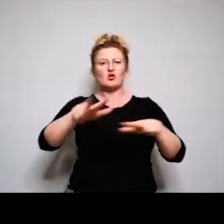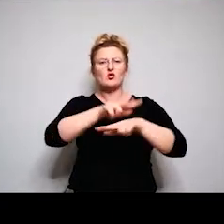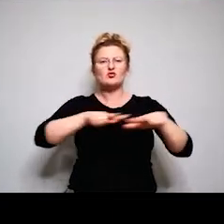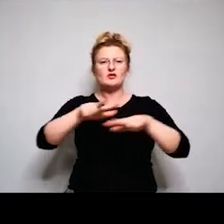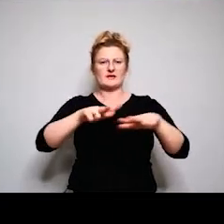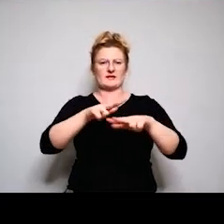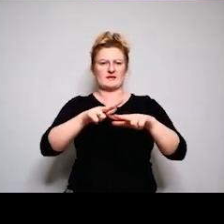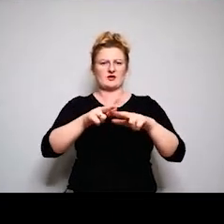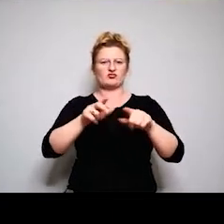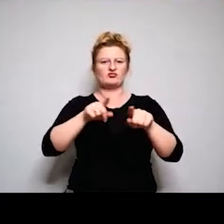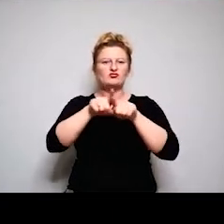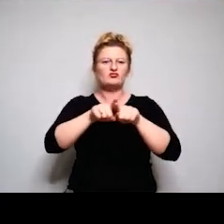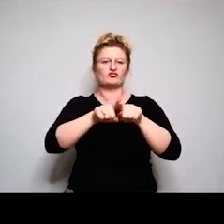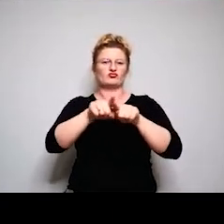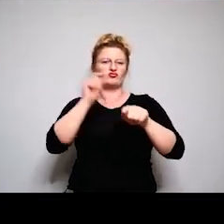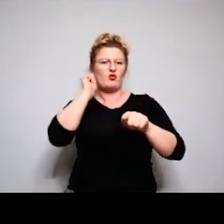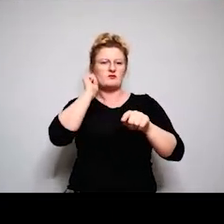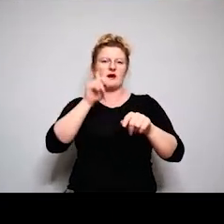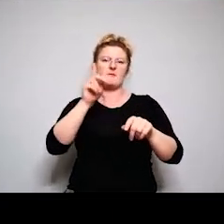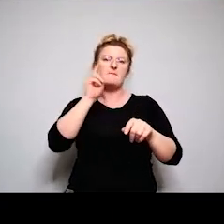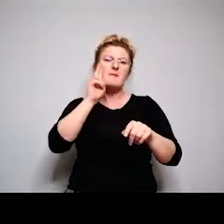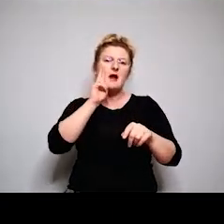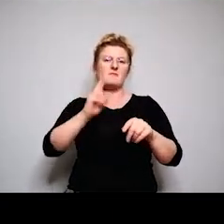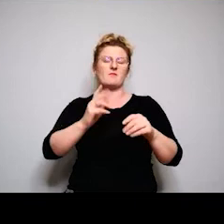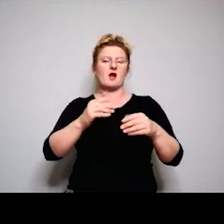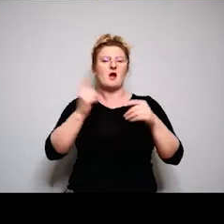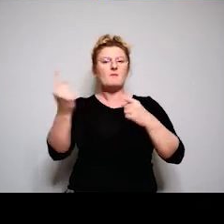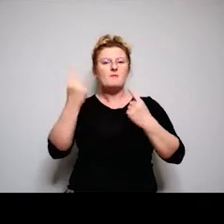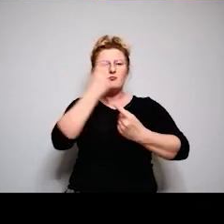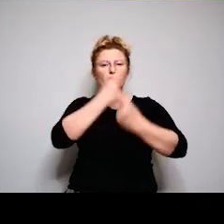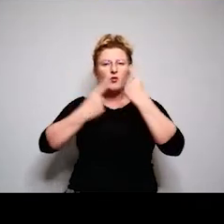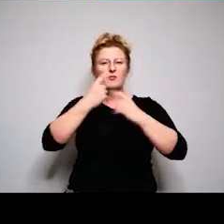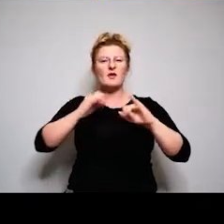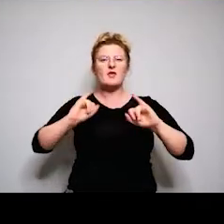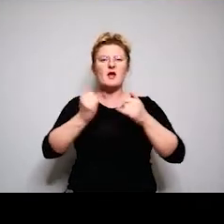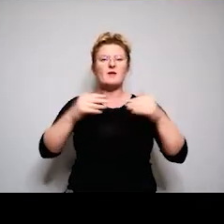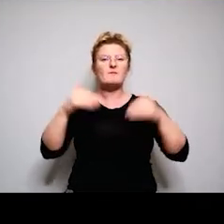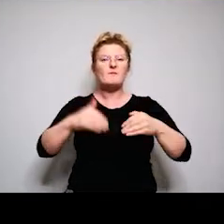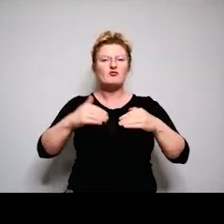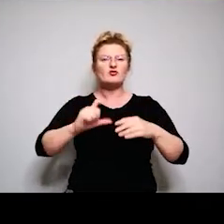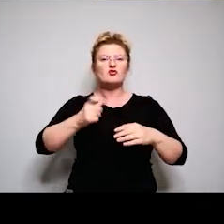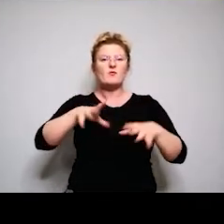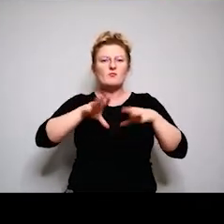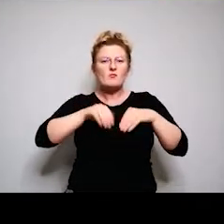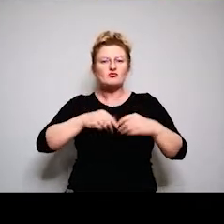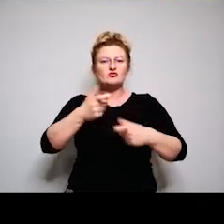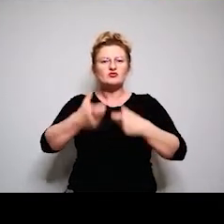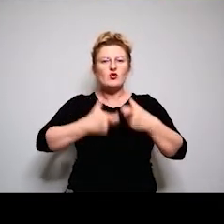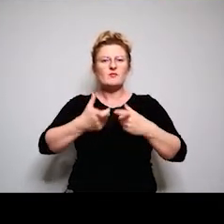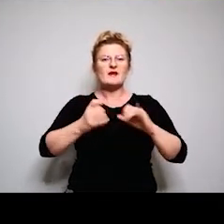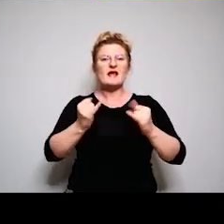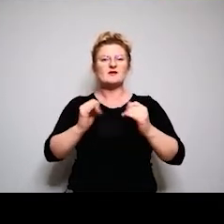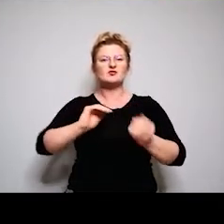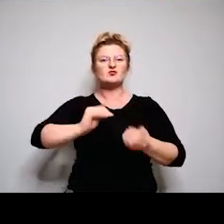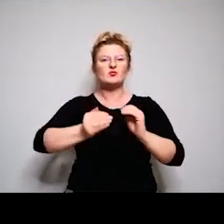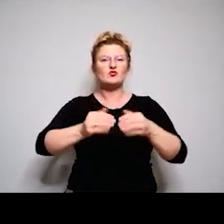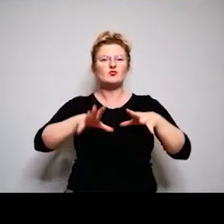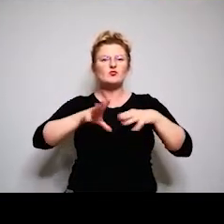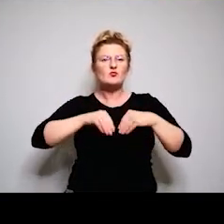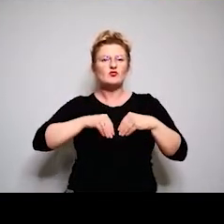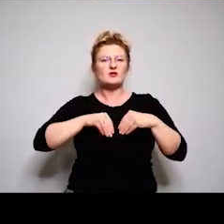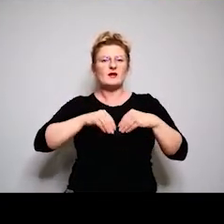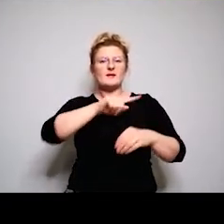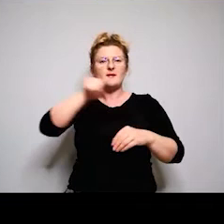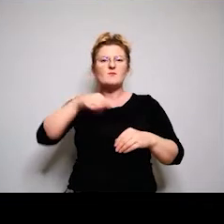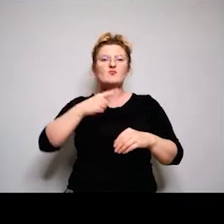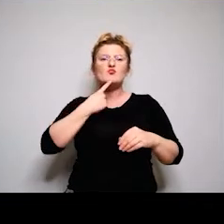adults. And maybe if you would tell them something as a young man, they will listen to